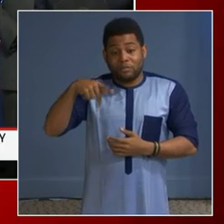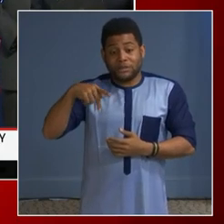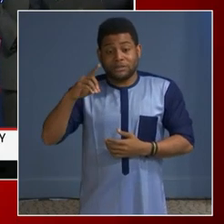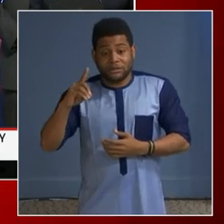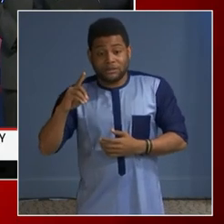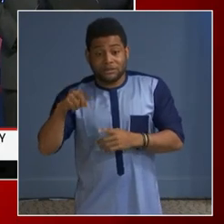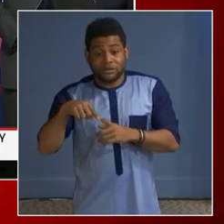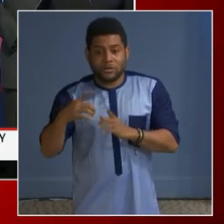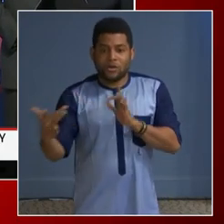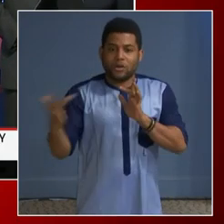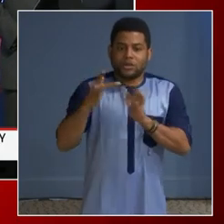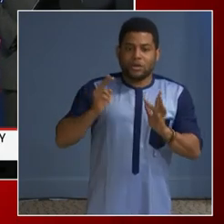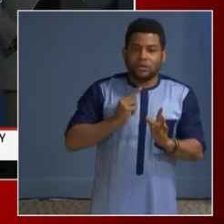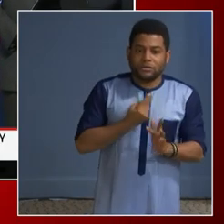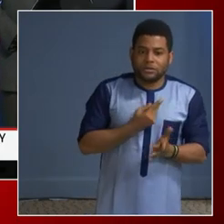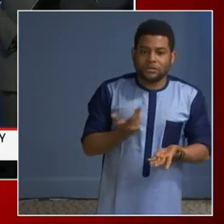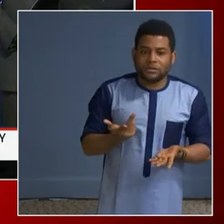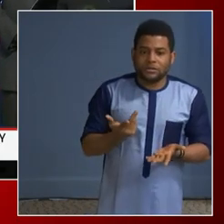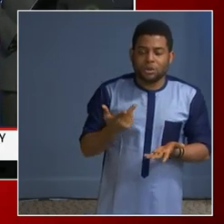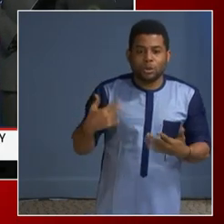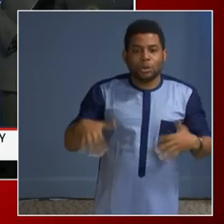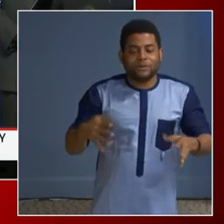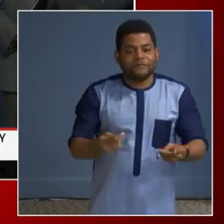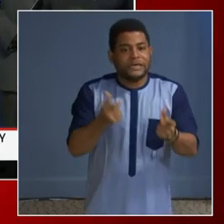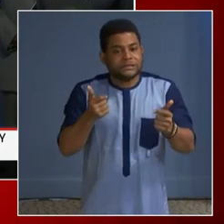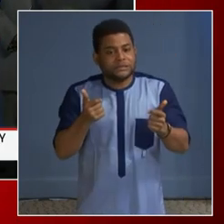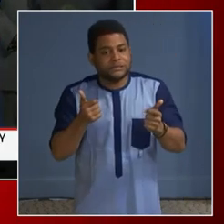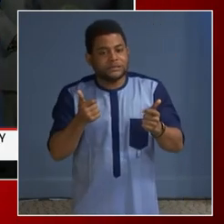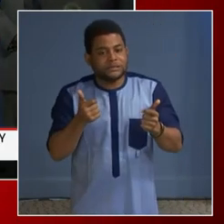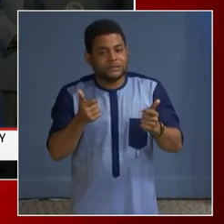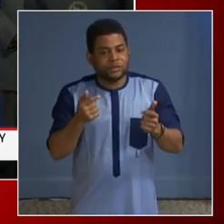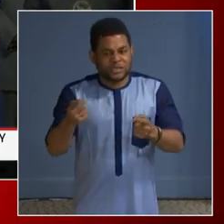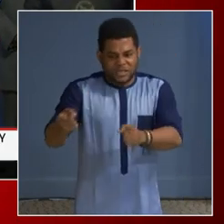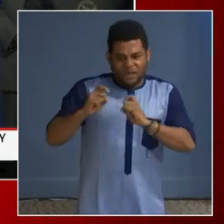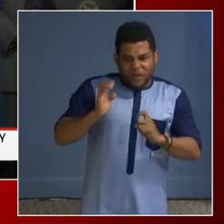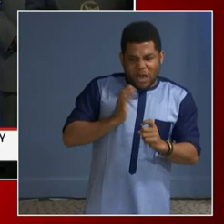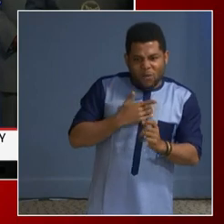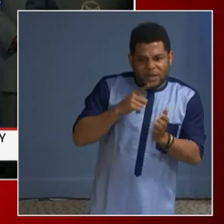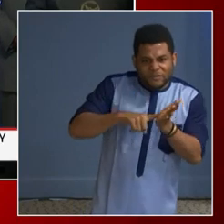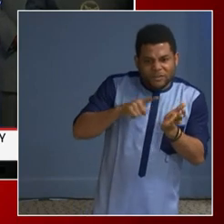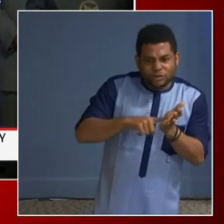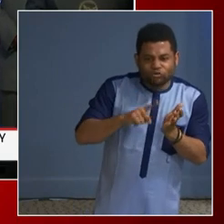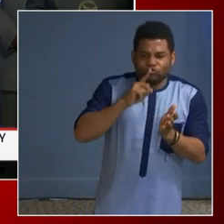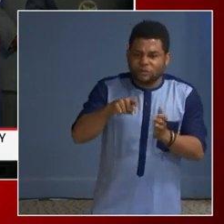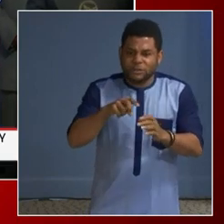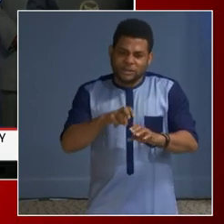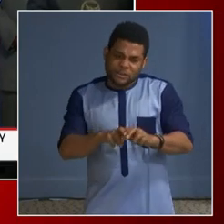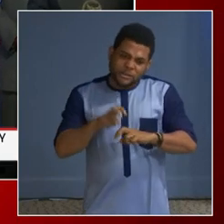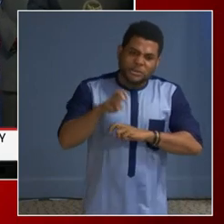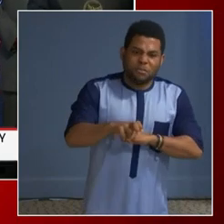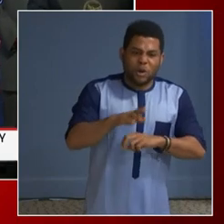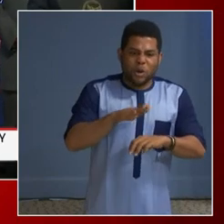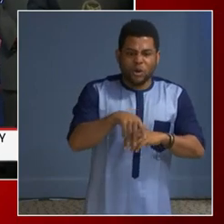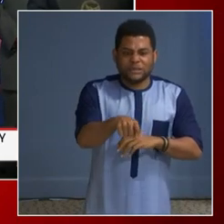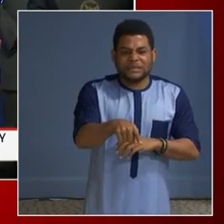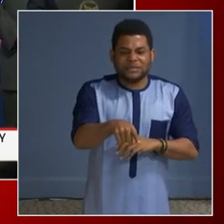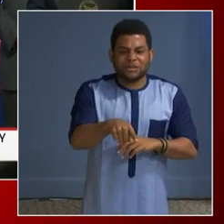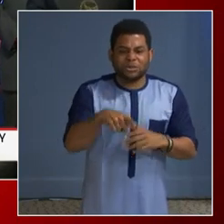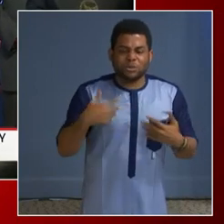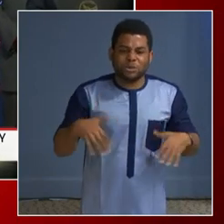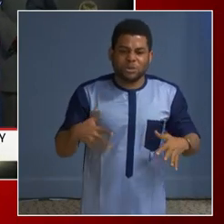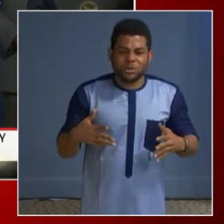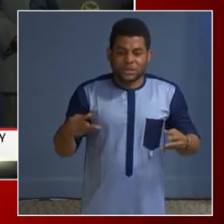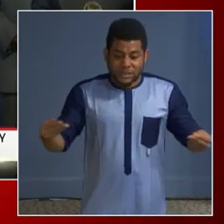us. So it really gave our investigation a really good jump stop with these pictures, and the exchange of information